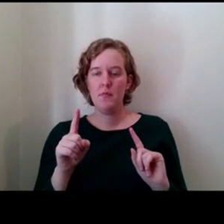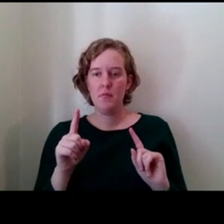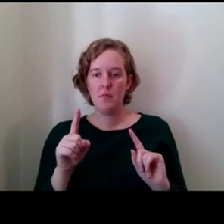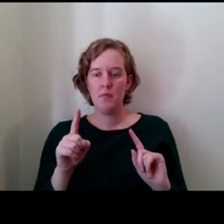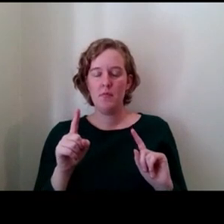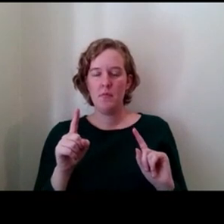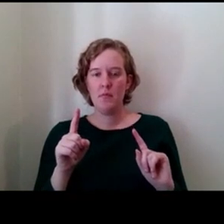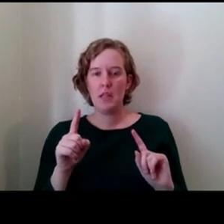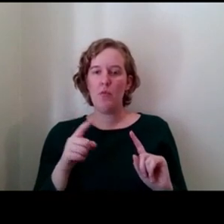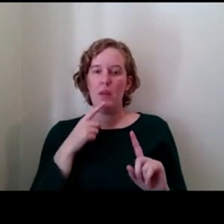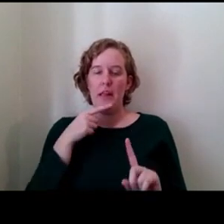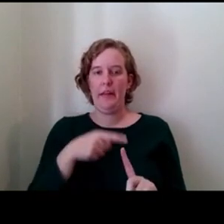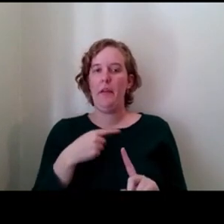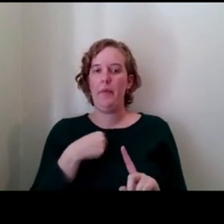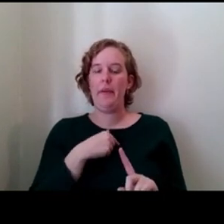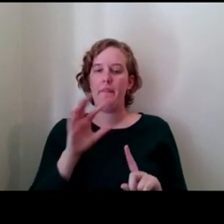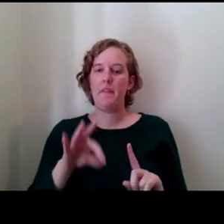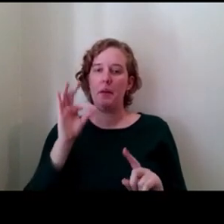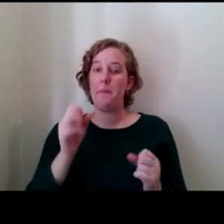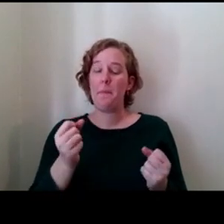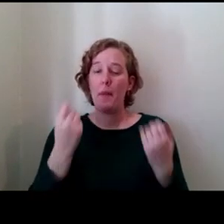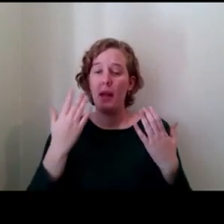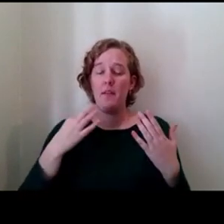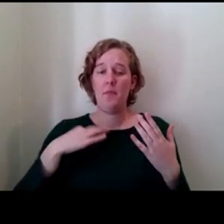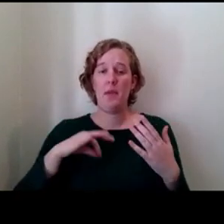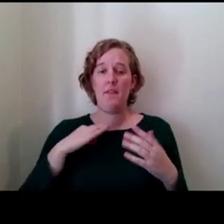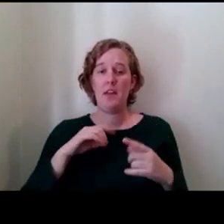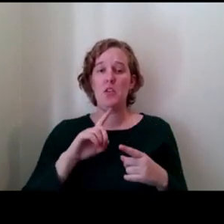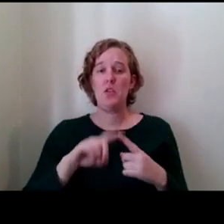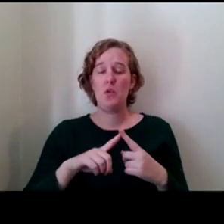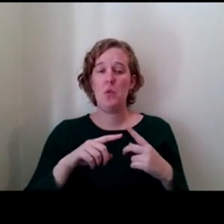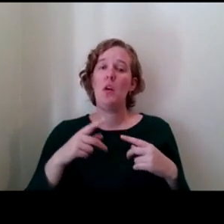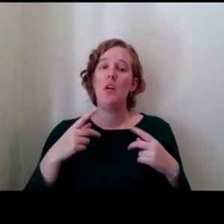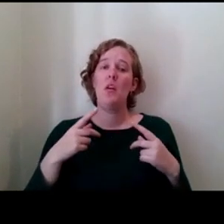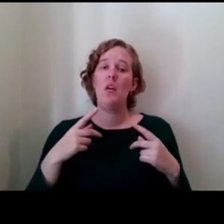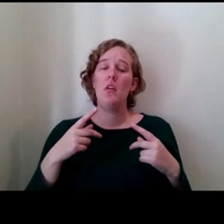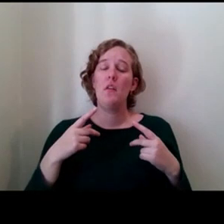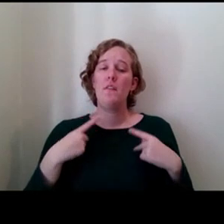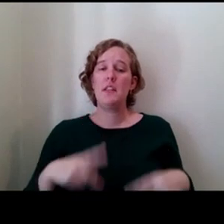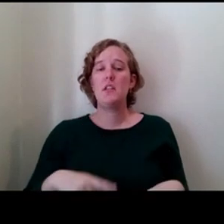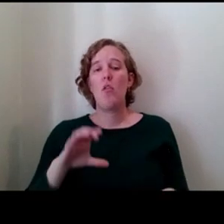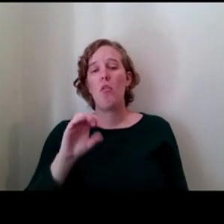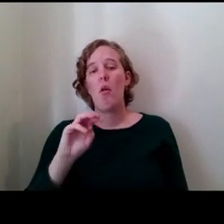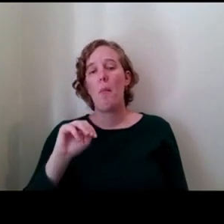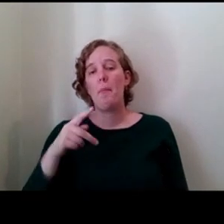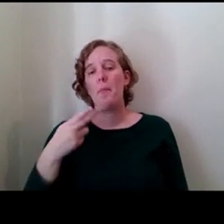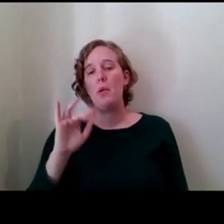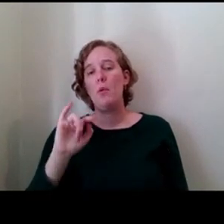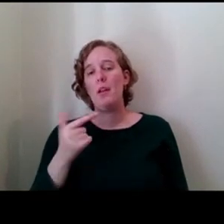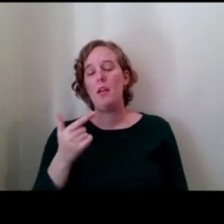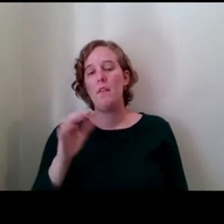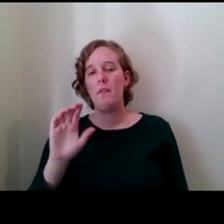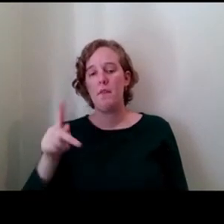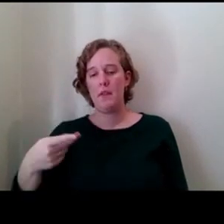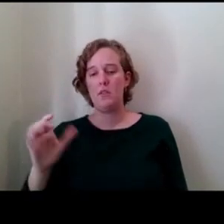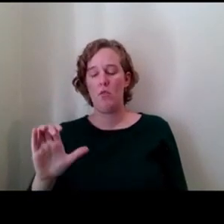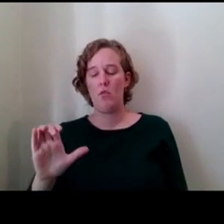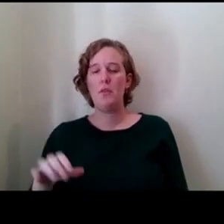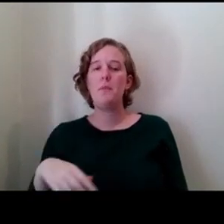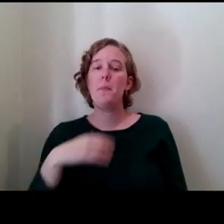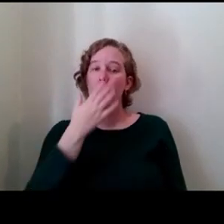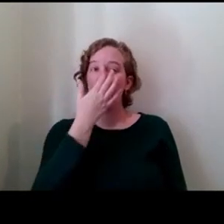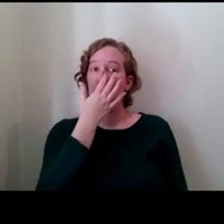uncovered many benefits to physical computing. So just to kind of sketch